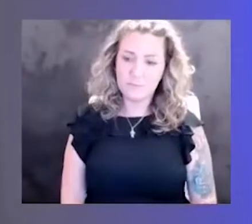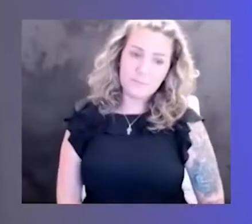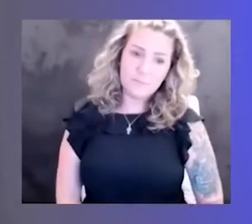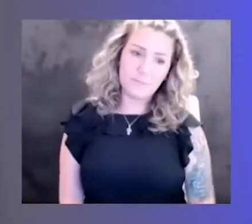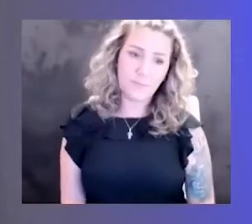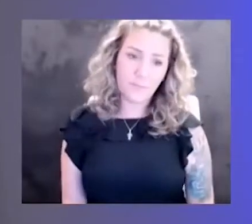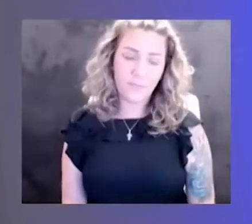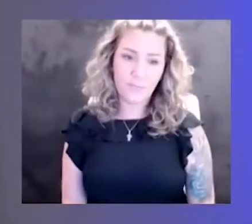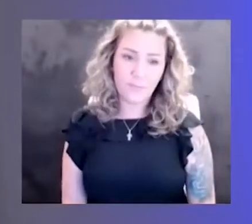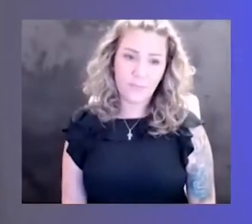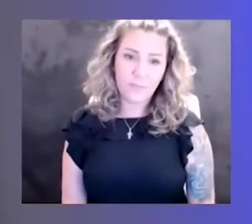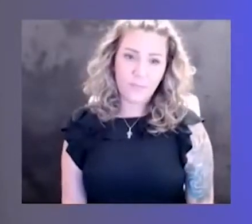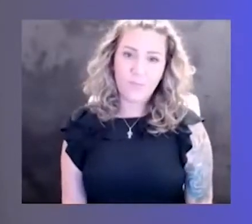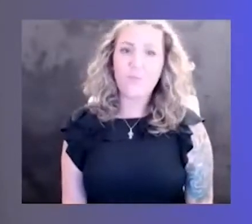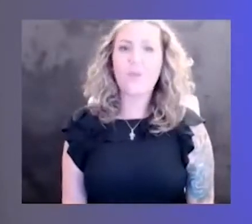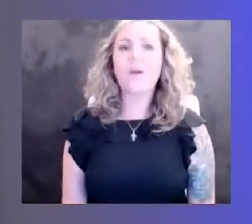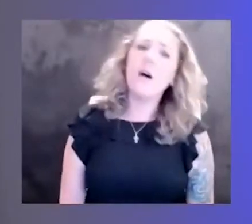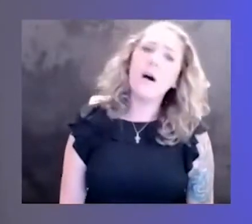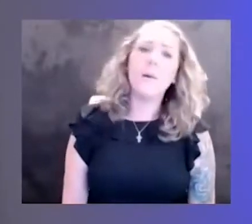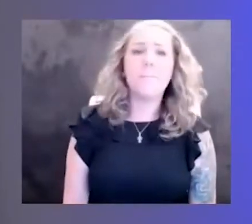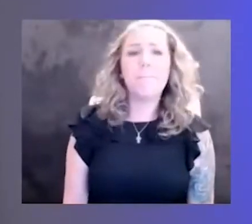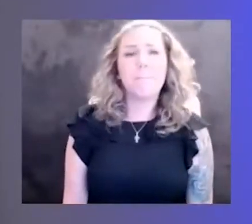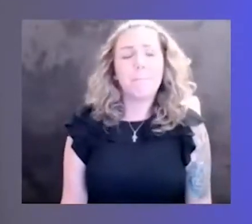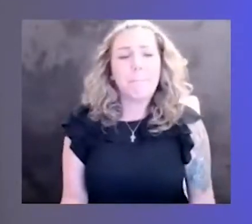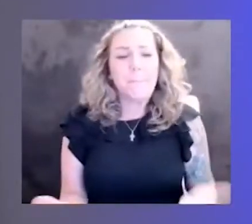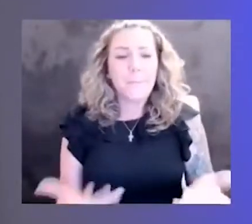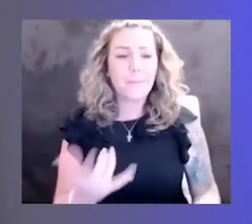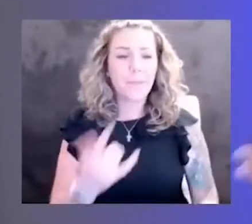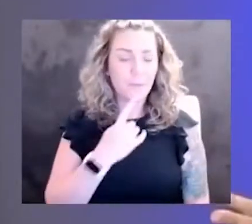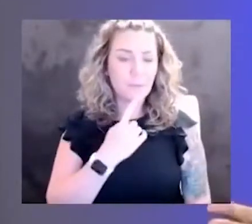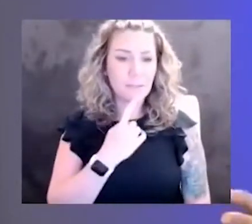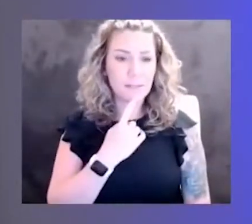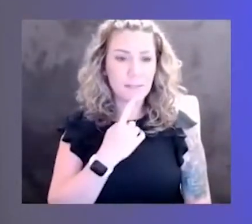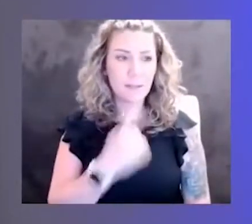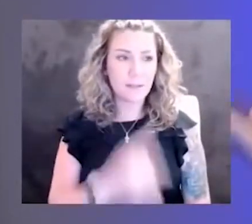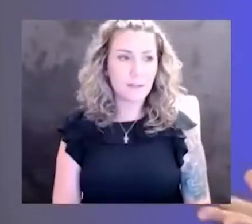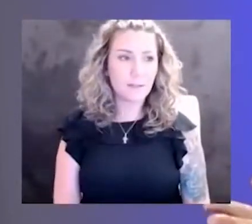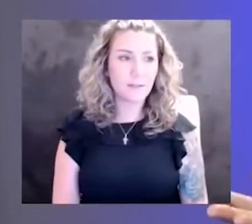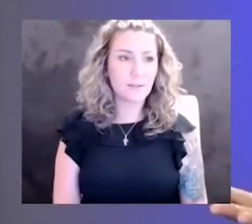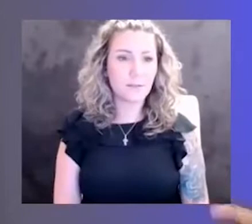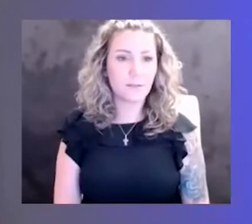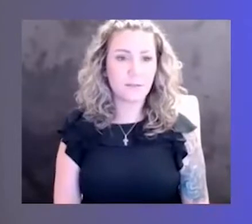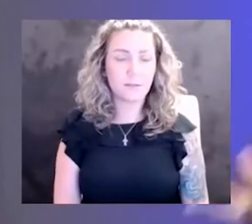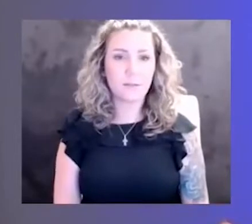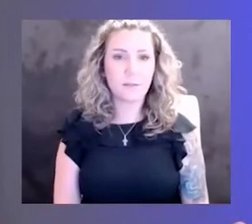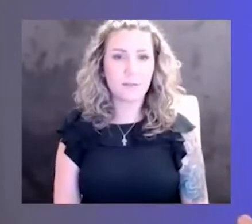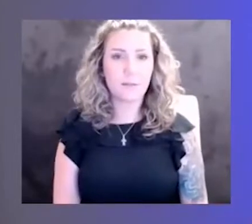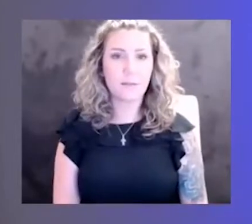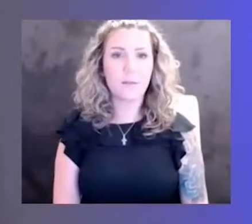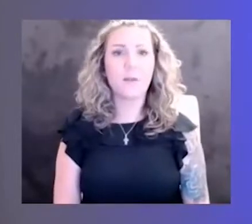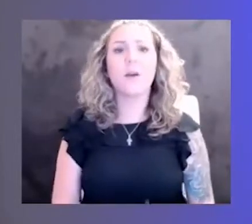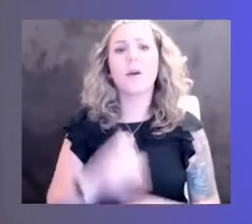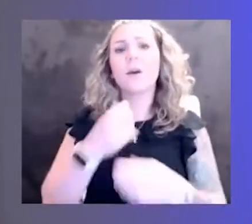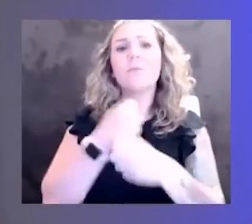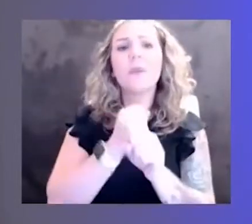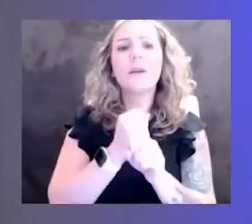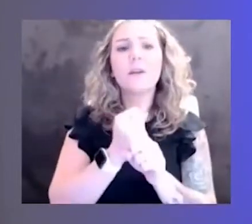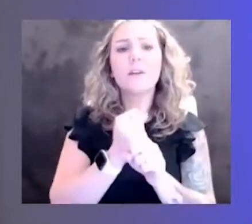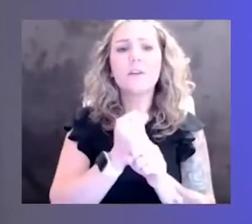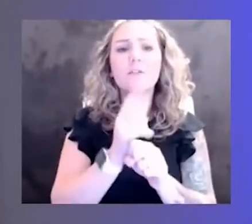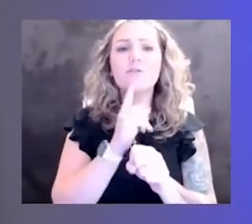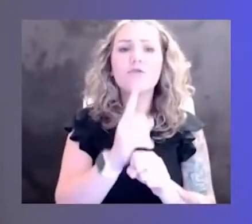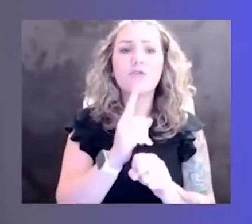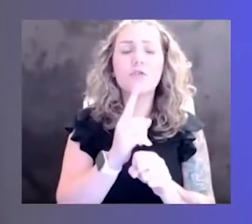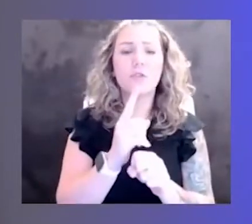I would say, of course, making sure that as many people as possible can get